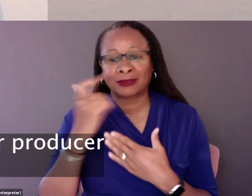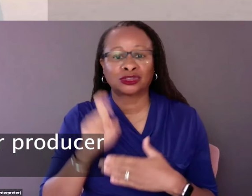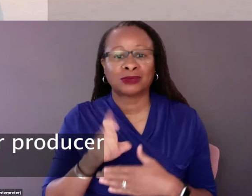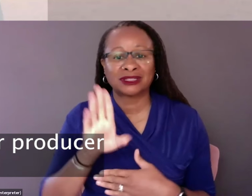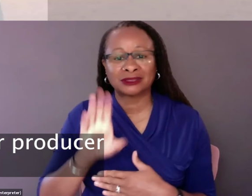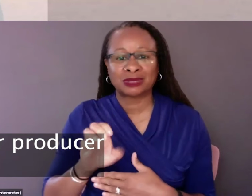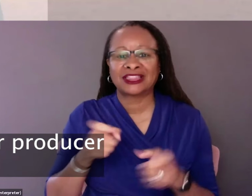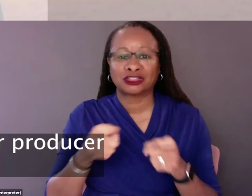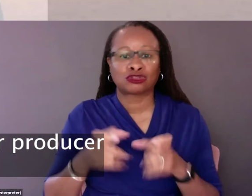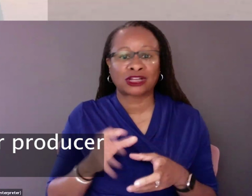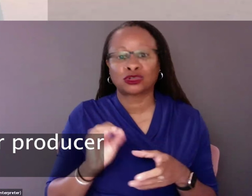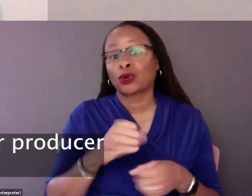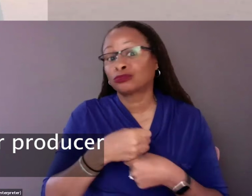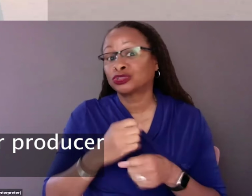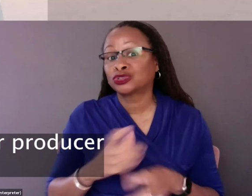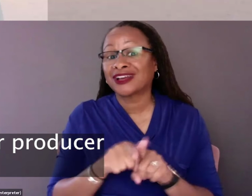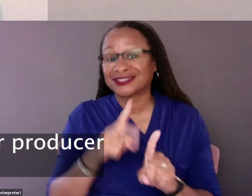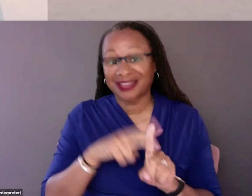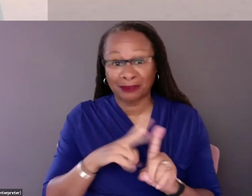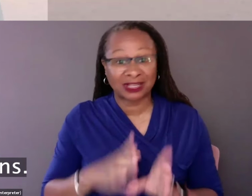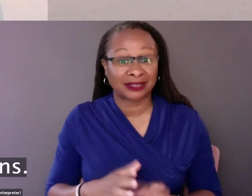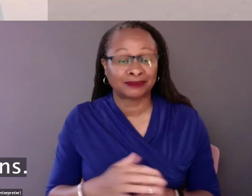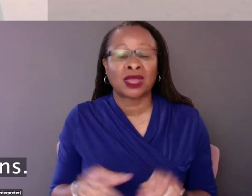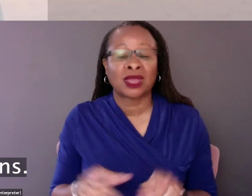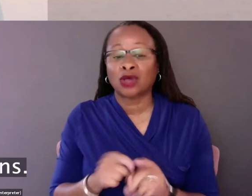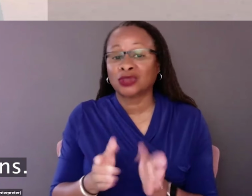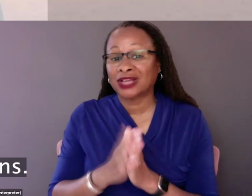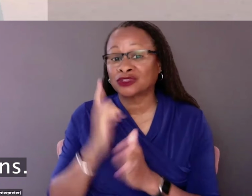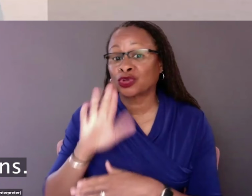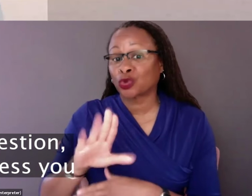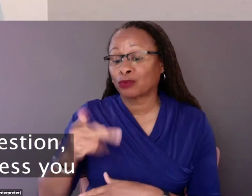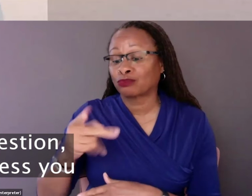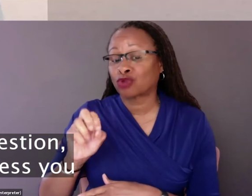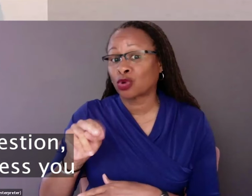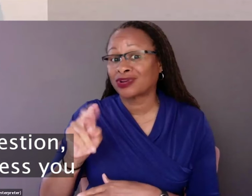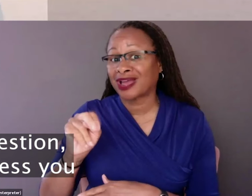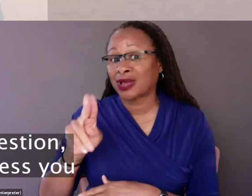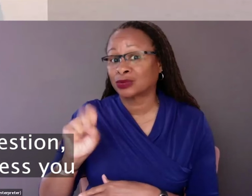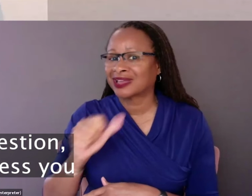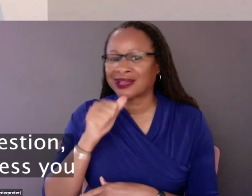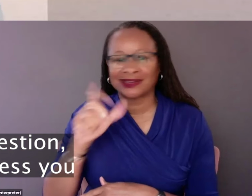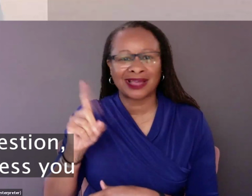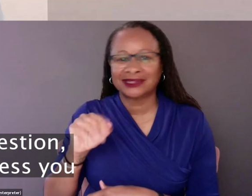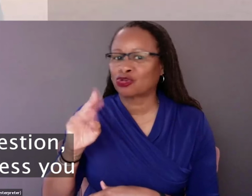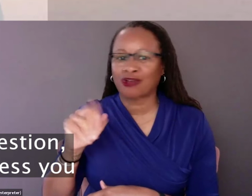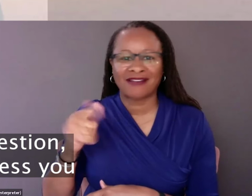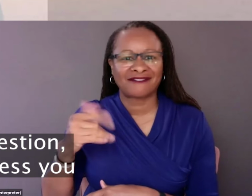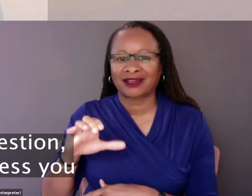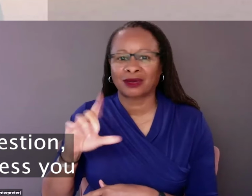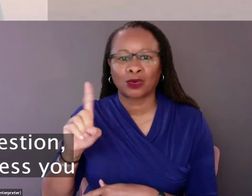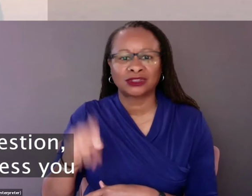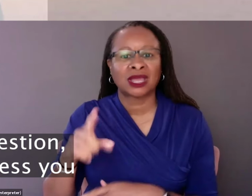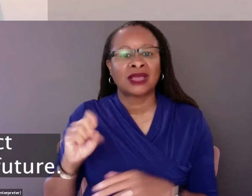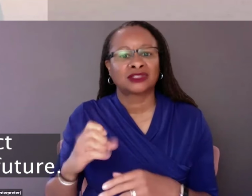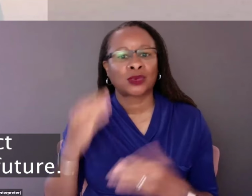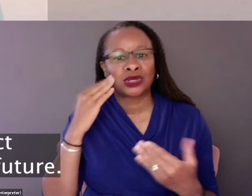must be the director or producer as the applicant. We also ask for your pronouns, and this isn't a demographic question, but just so we know how